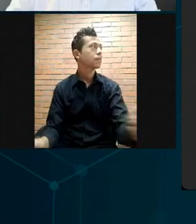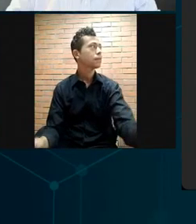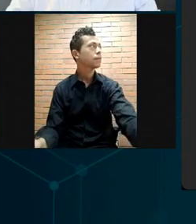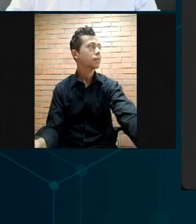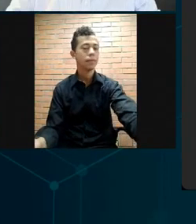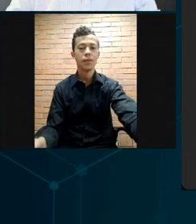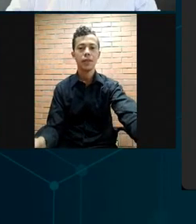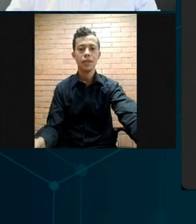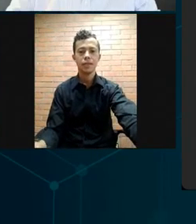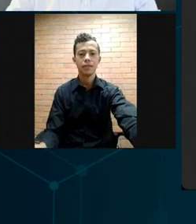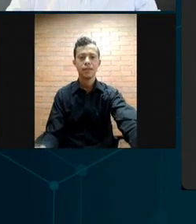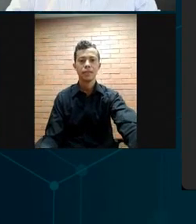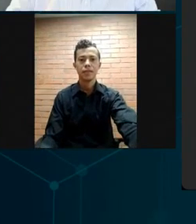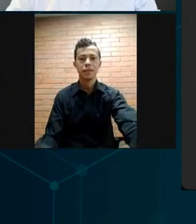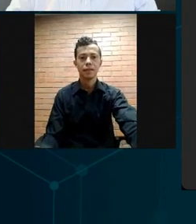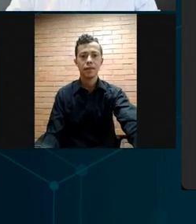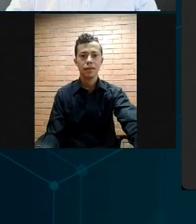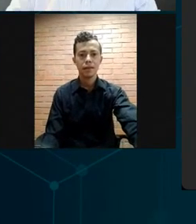me.